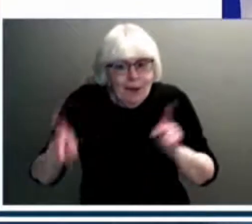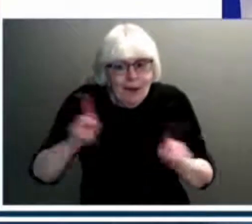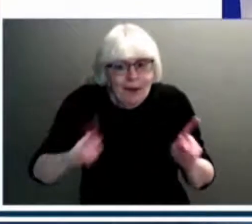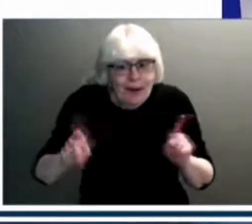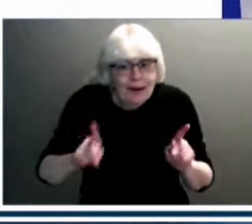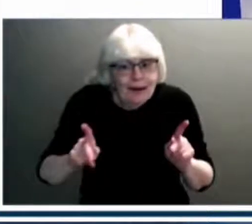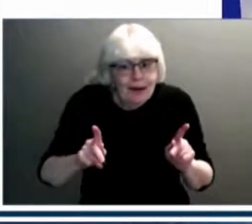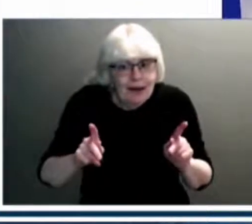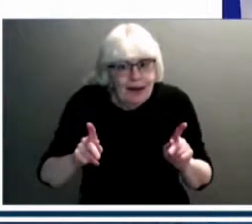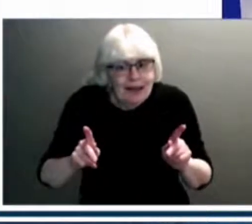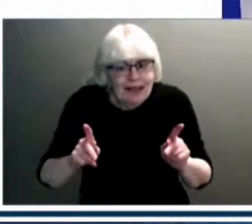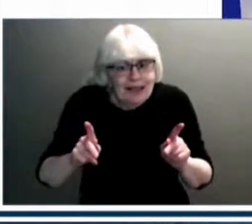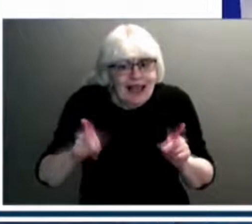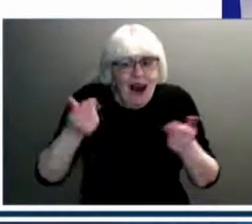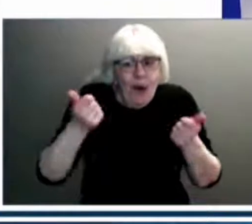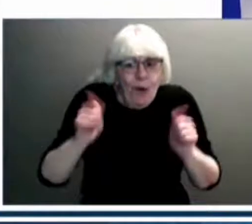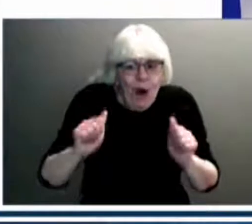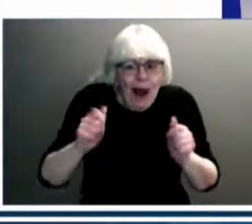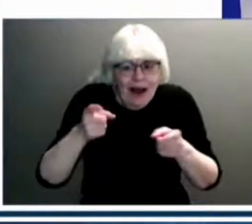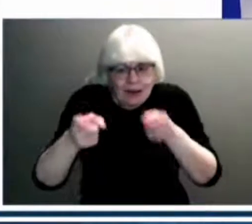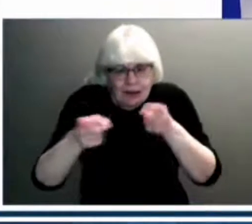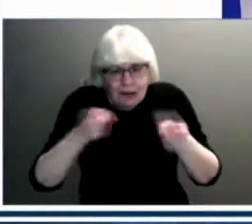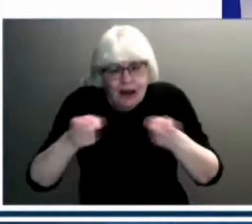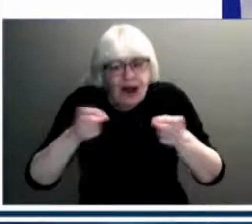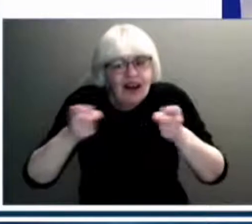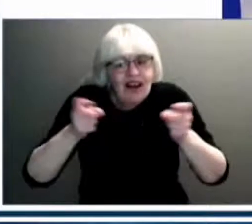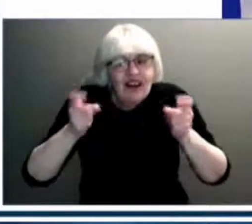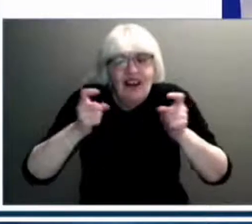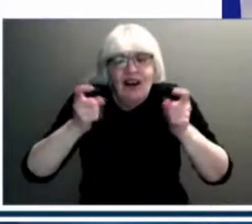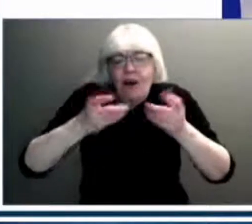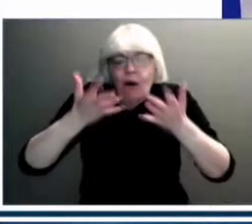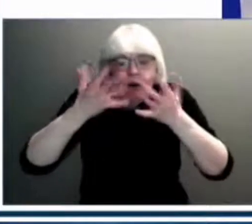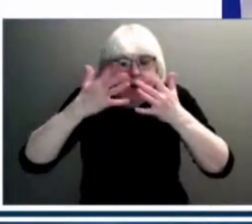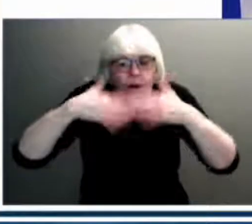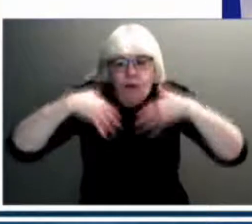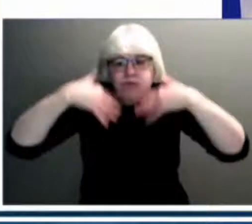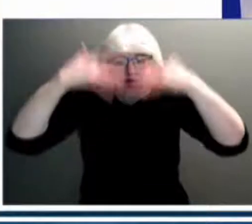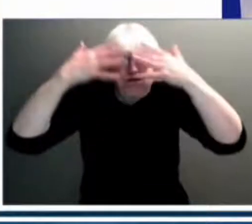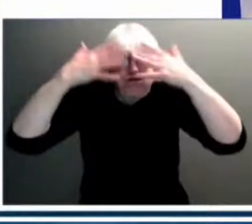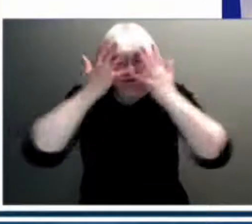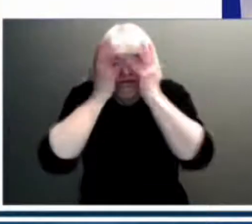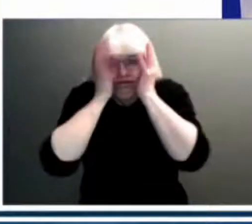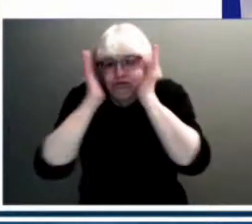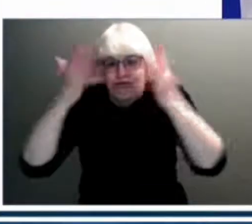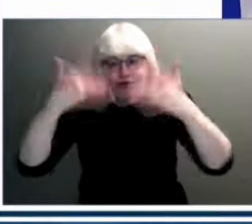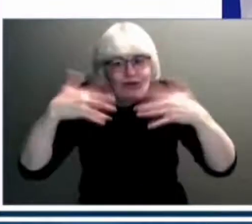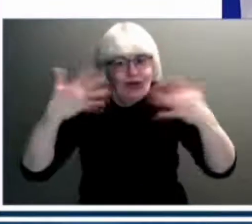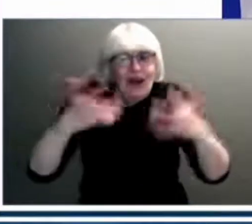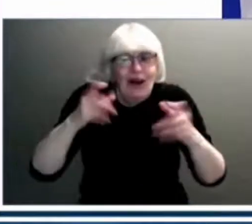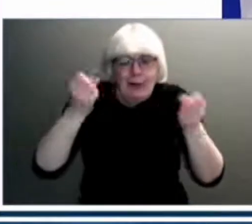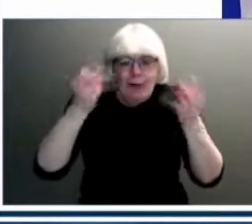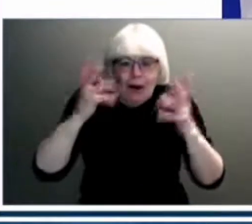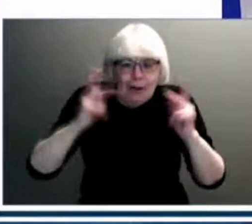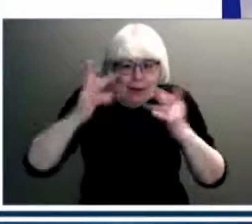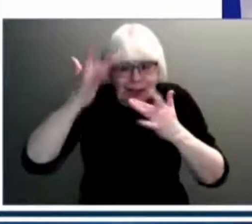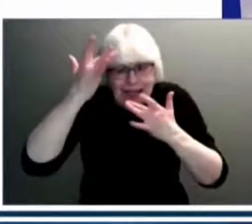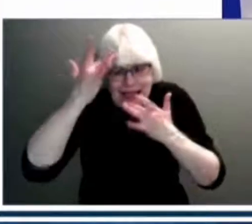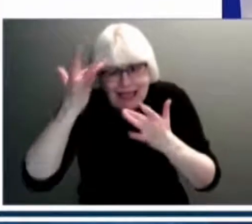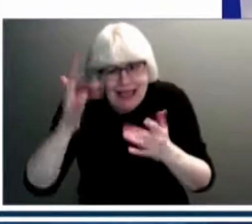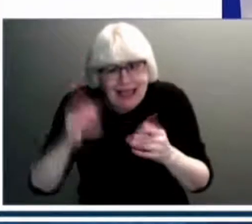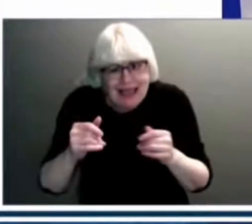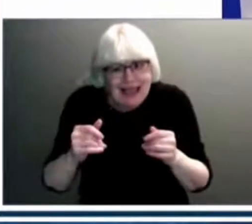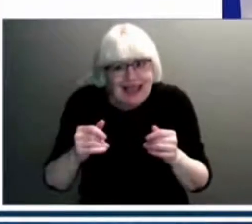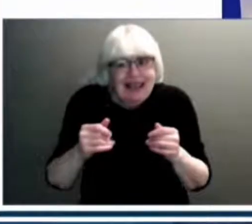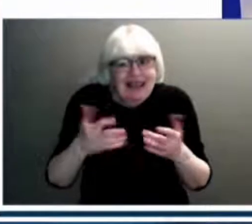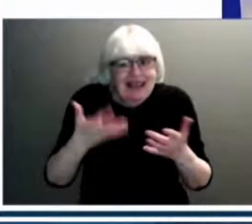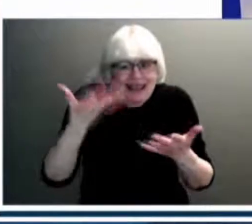frustrated that this is an illness that people have an option to get the vaccine and really limit the severity of